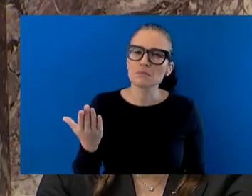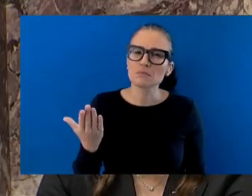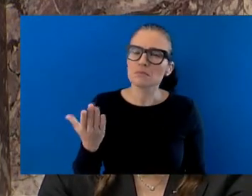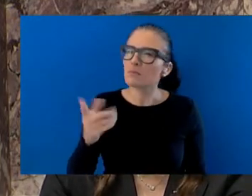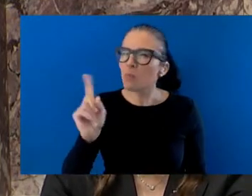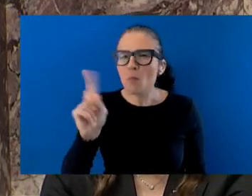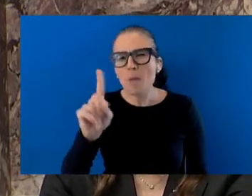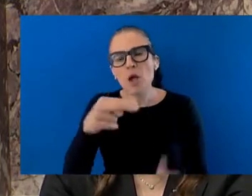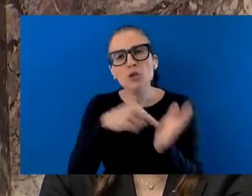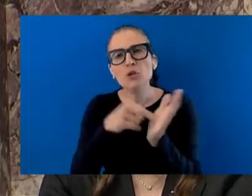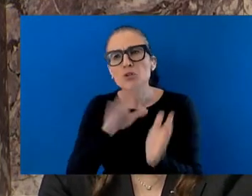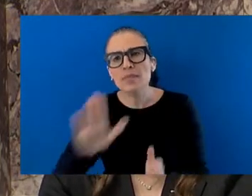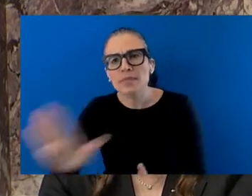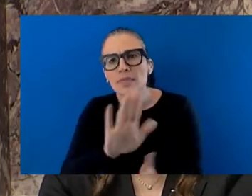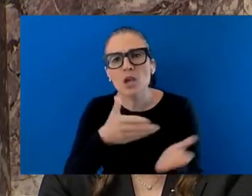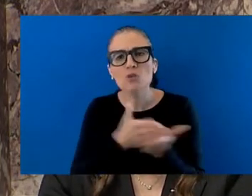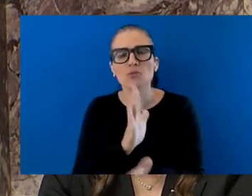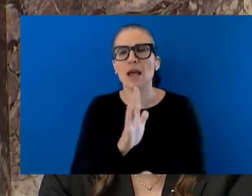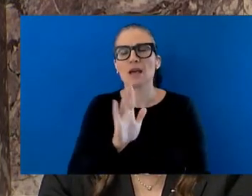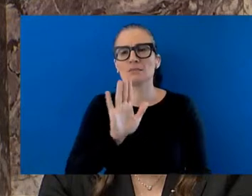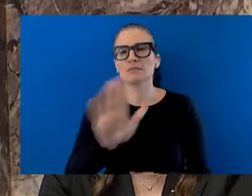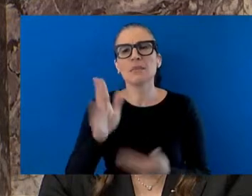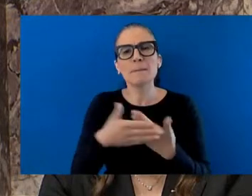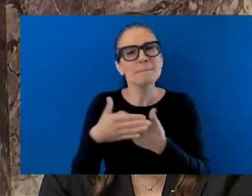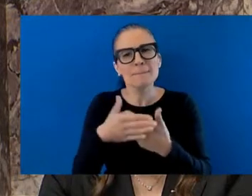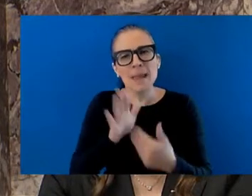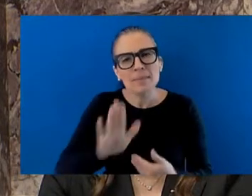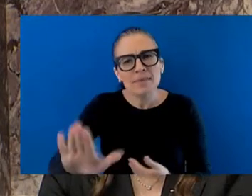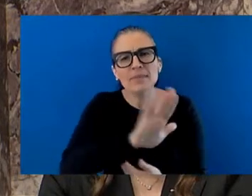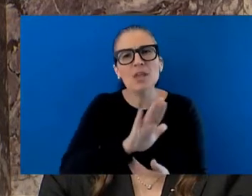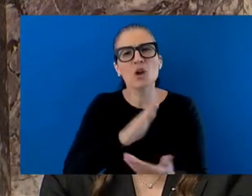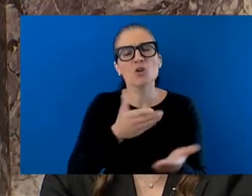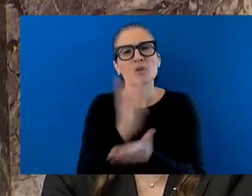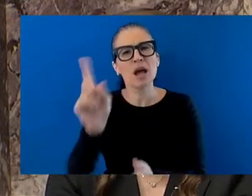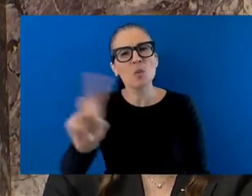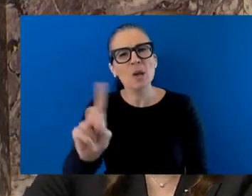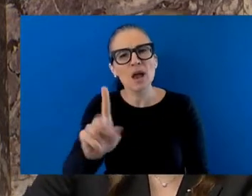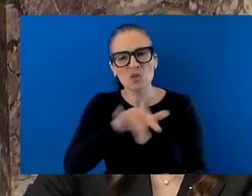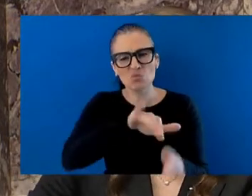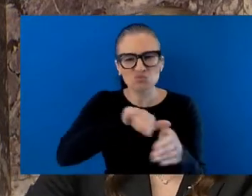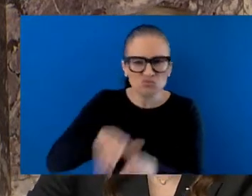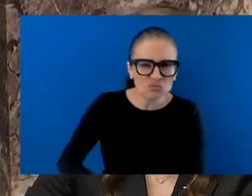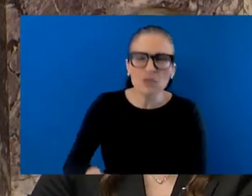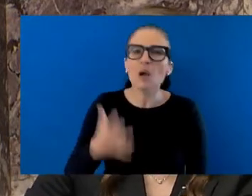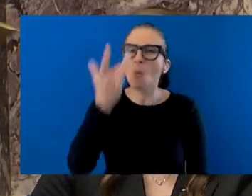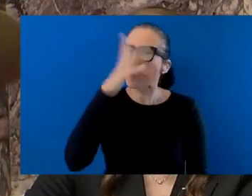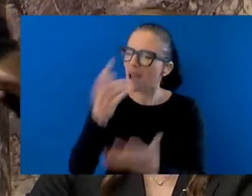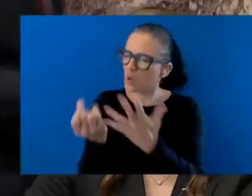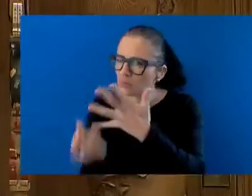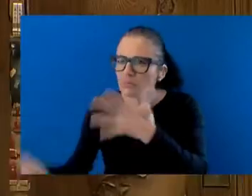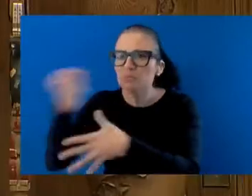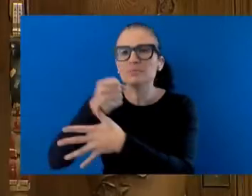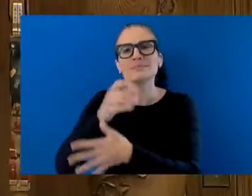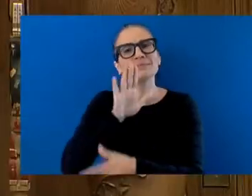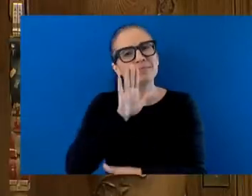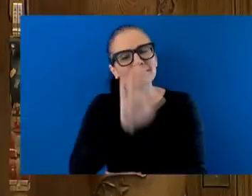from exposure to heroin, meth, crack cocaine, and fentanyl?